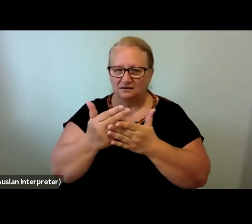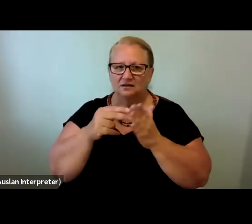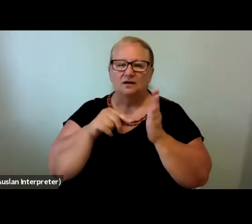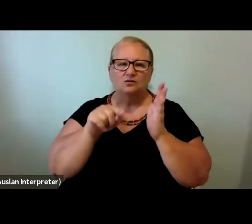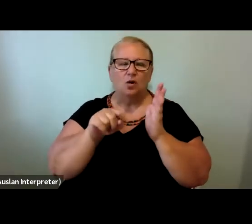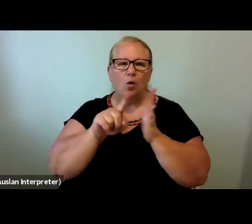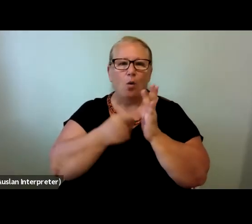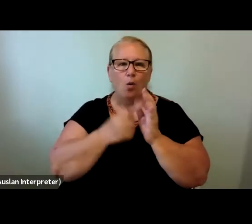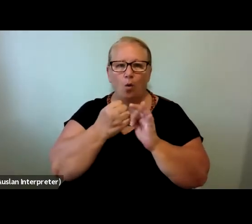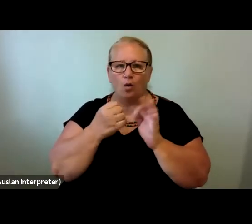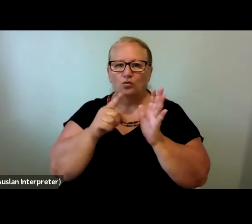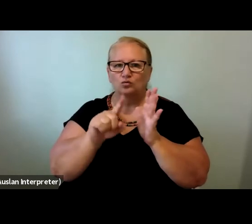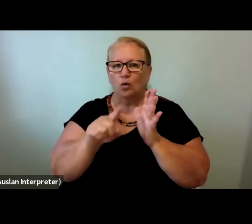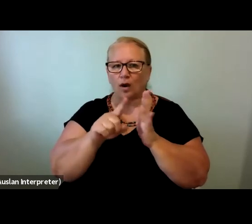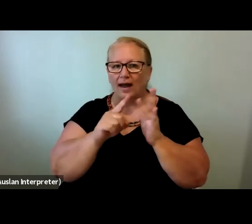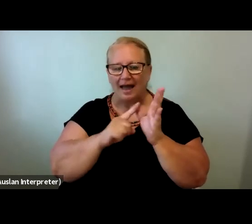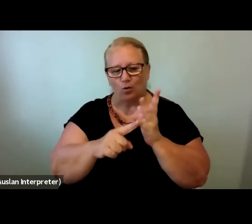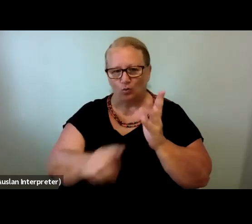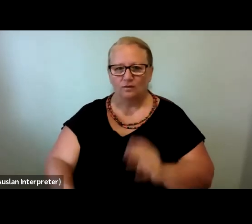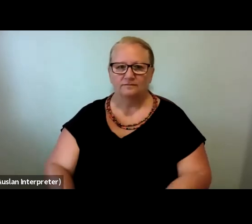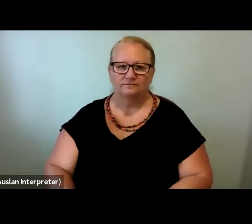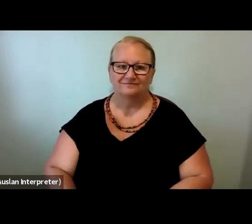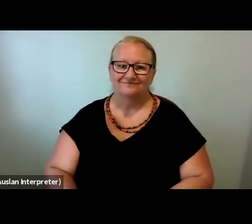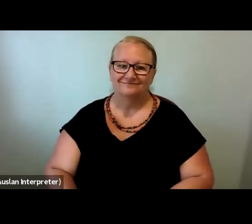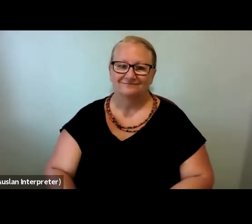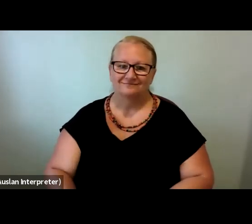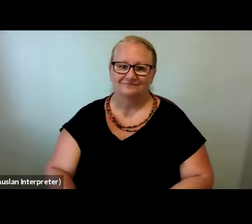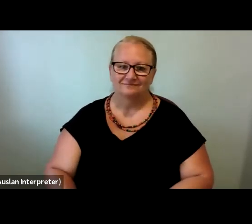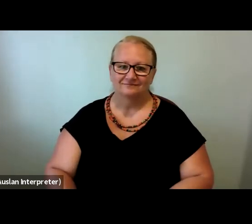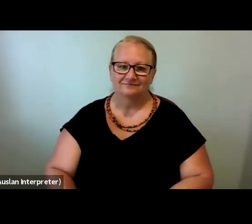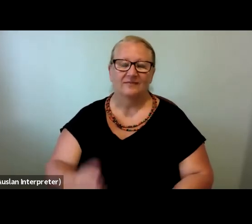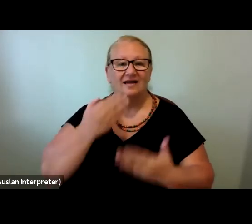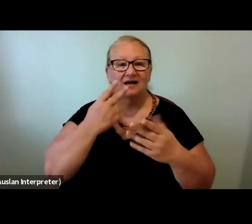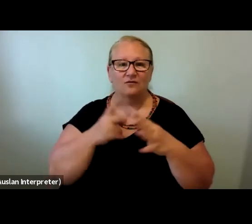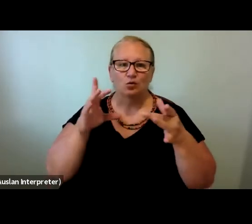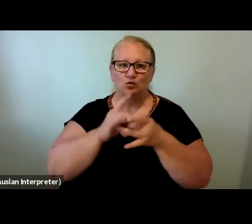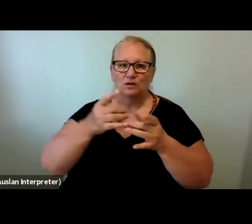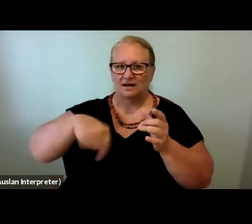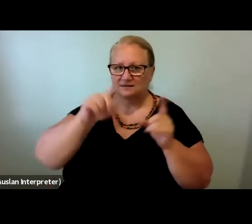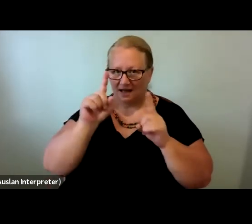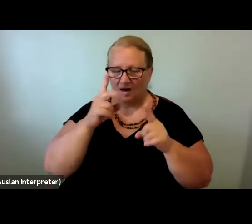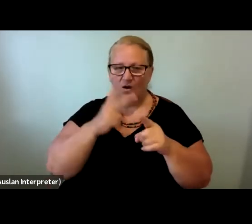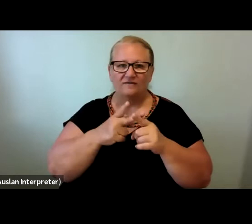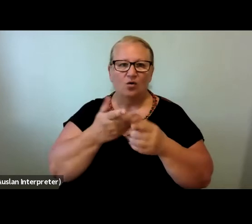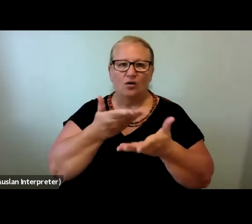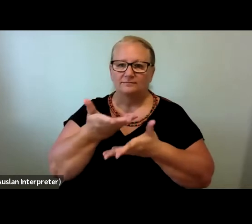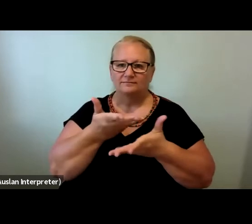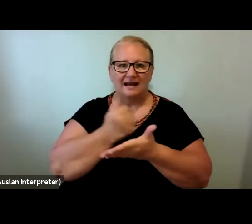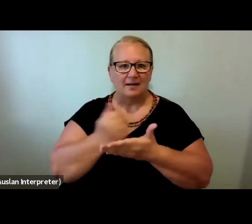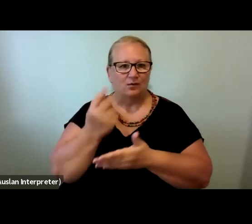undercoverartist@accessarts.org.au. Okay, so thank you for joining us today for this conversation number two, Leading